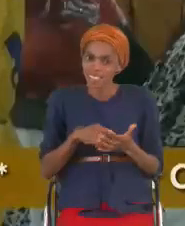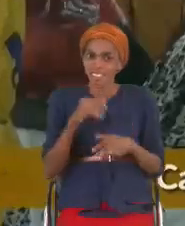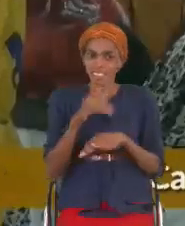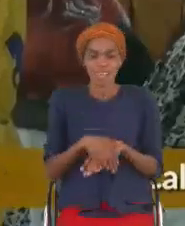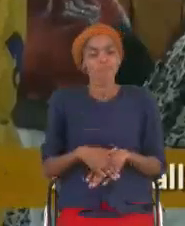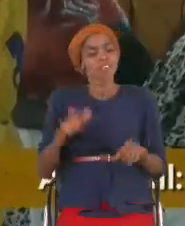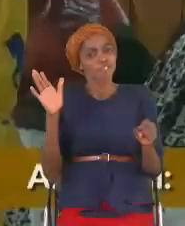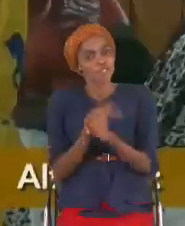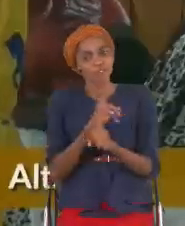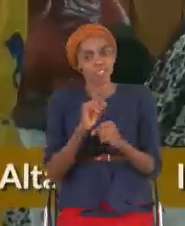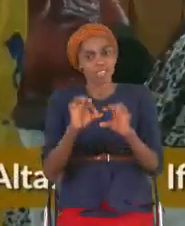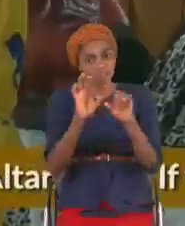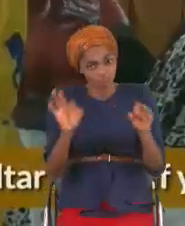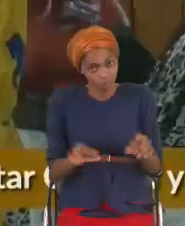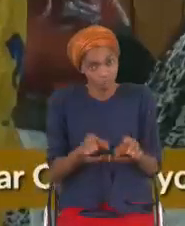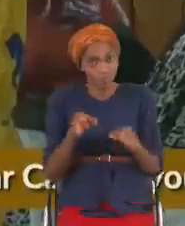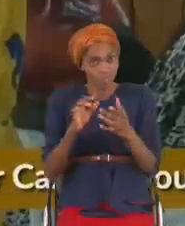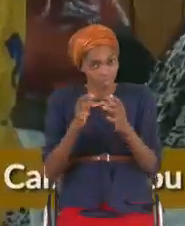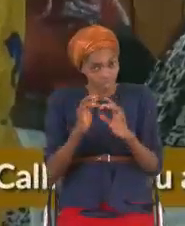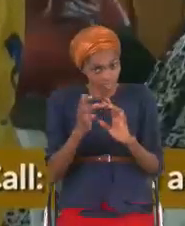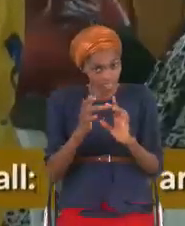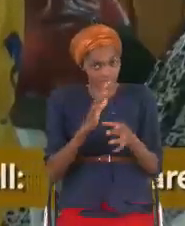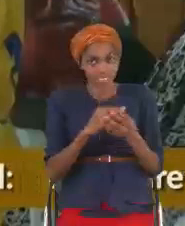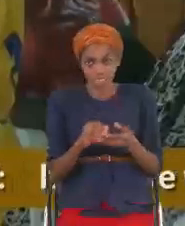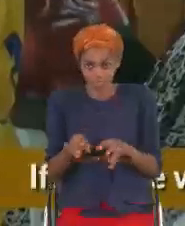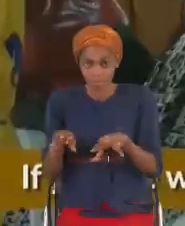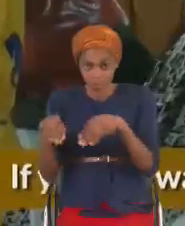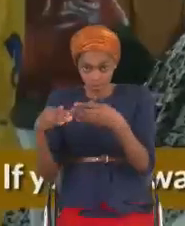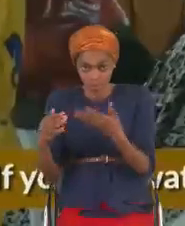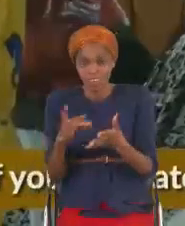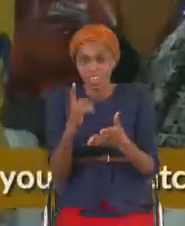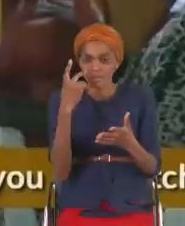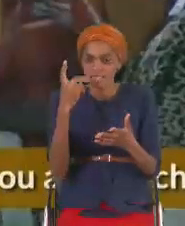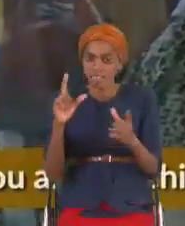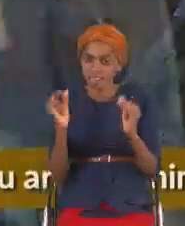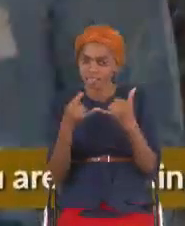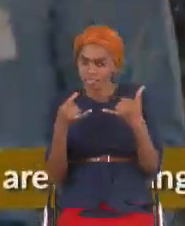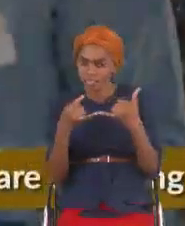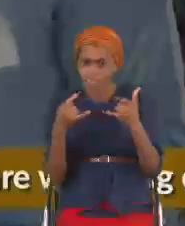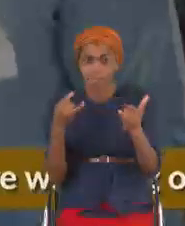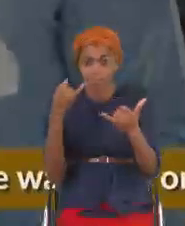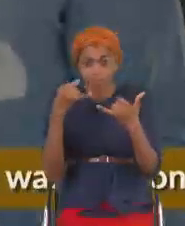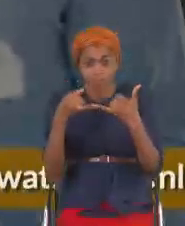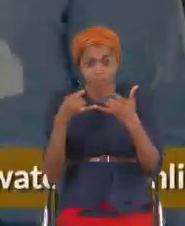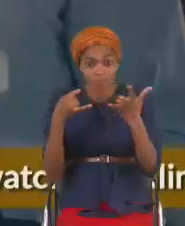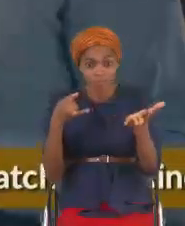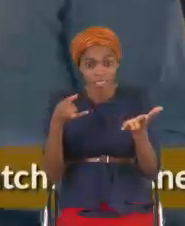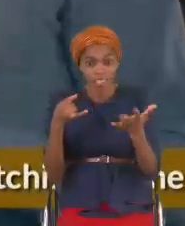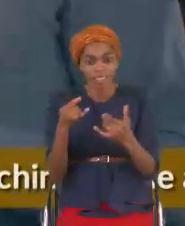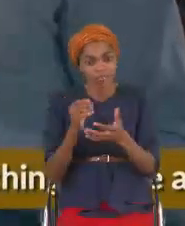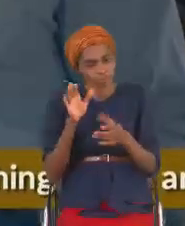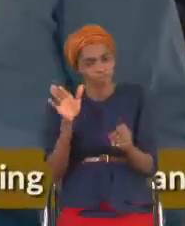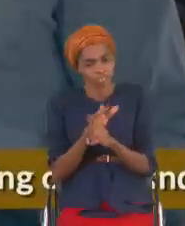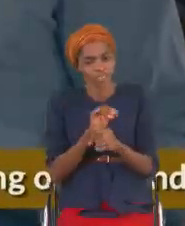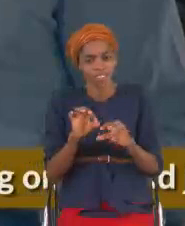form online and submit. You will see the link there. Click it and fill it. We will get back to